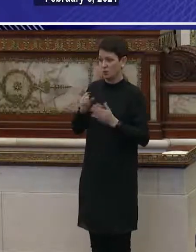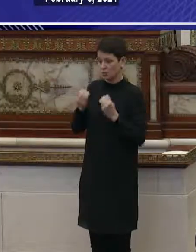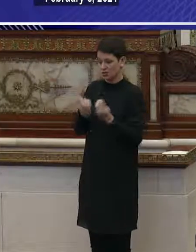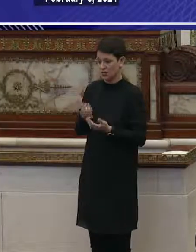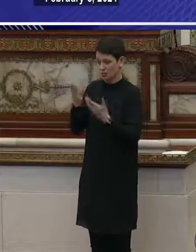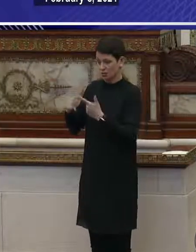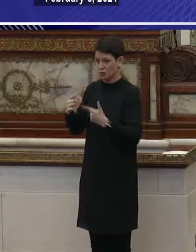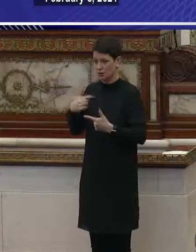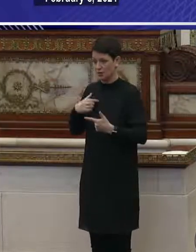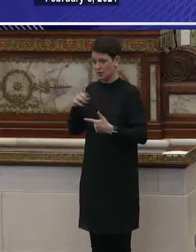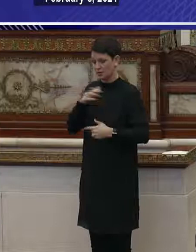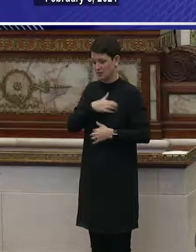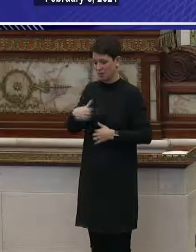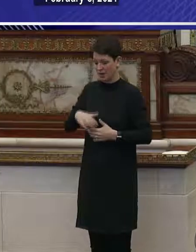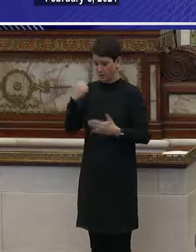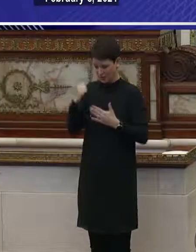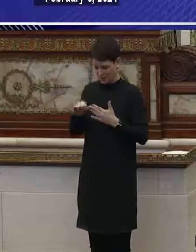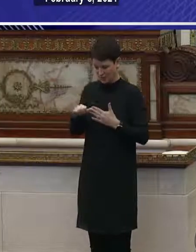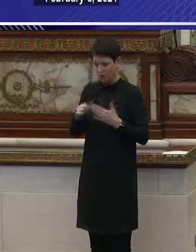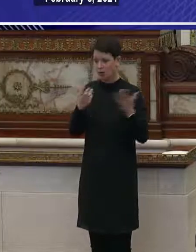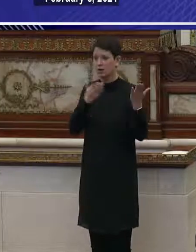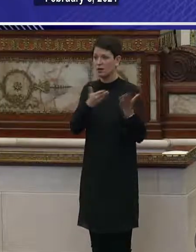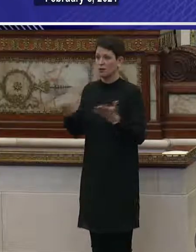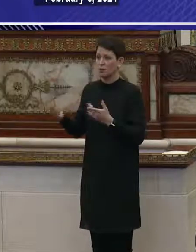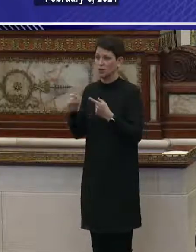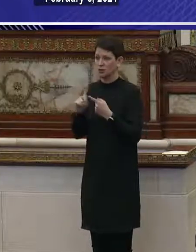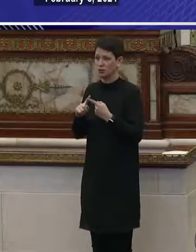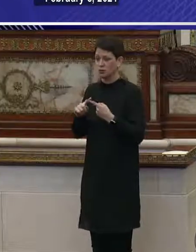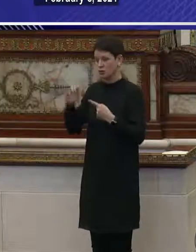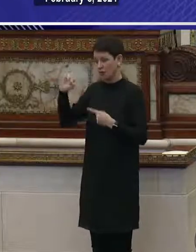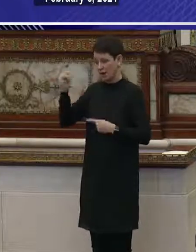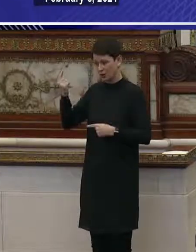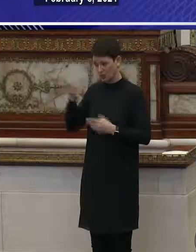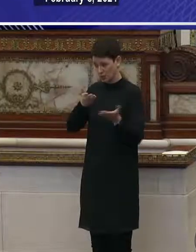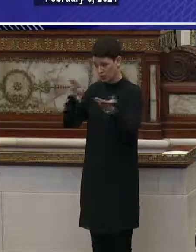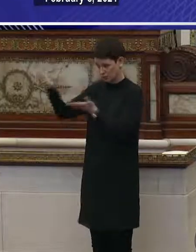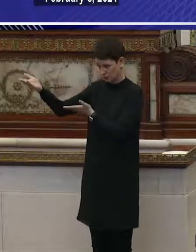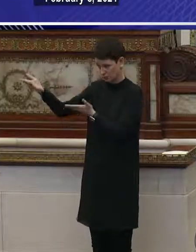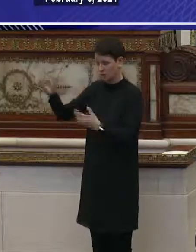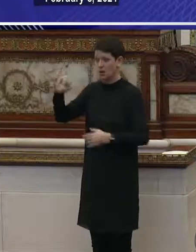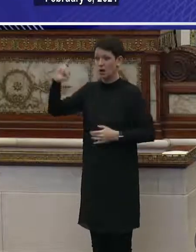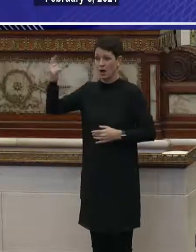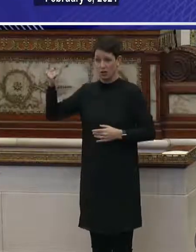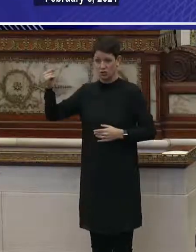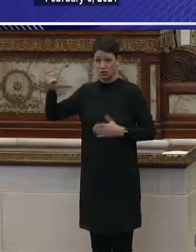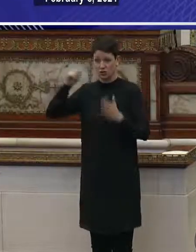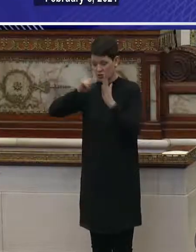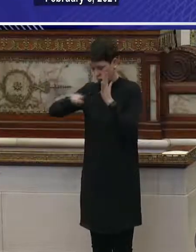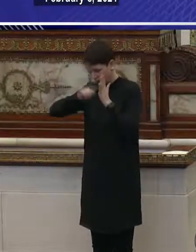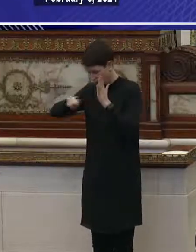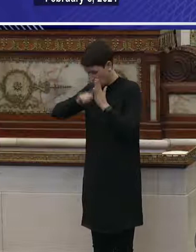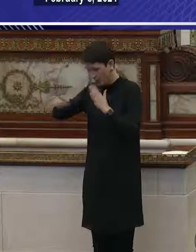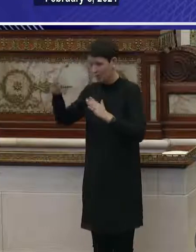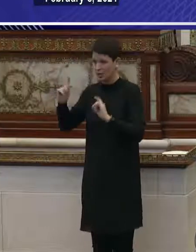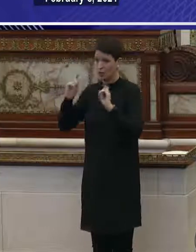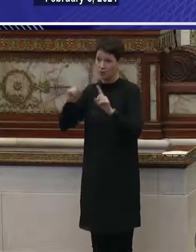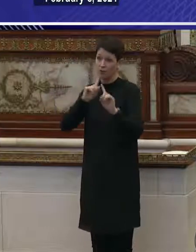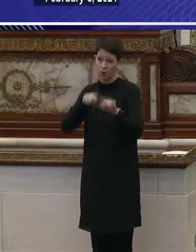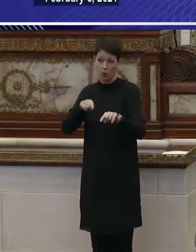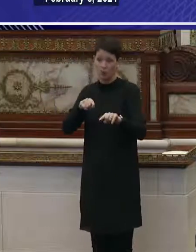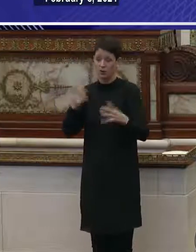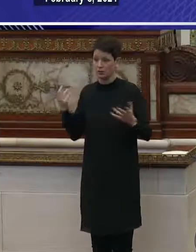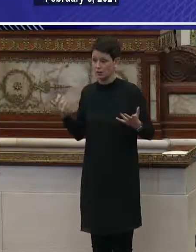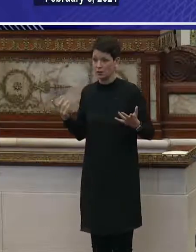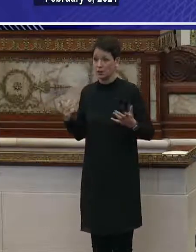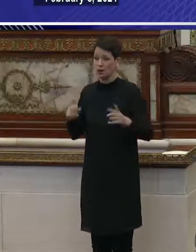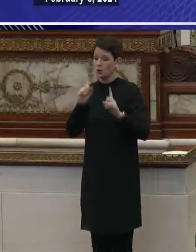that was in the mayor's letter. So I took it to the Inspector General. Inspector General is doing that review, and he's going to issue a report, and the report is going to